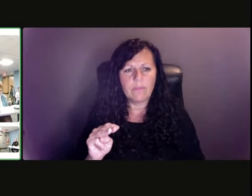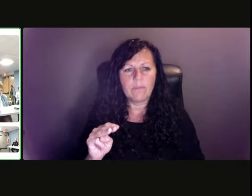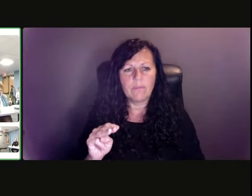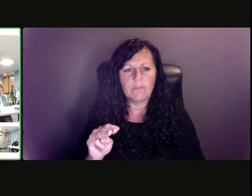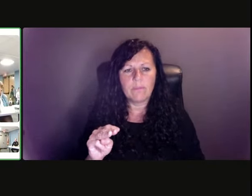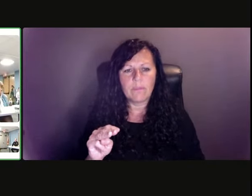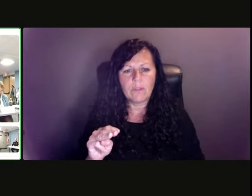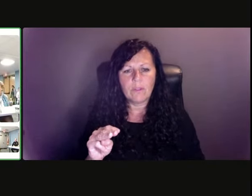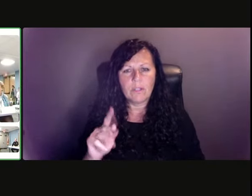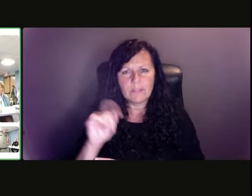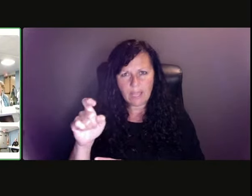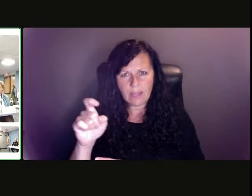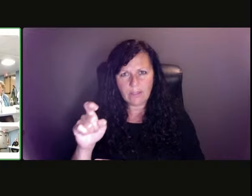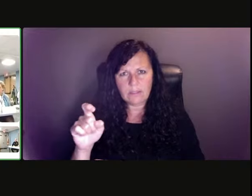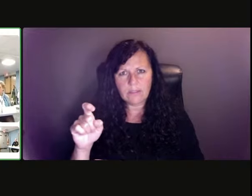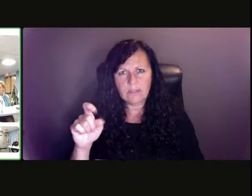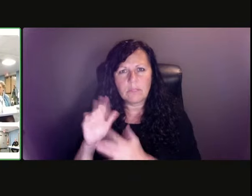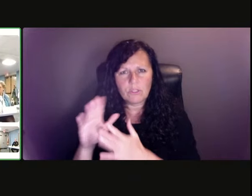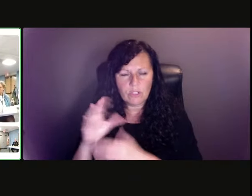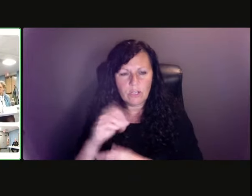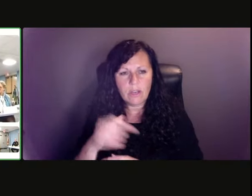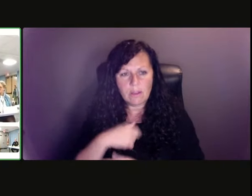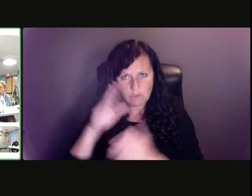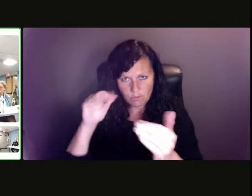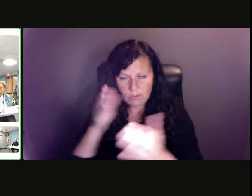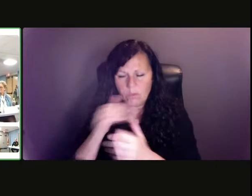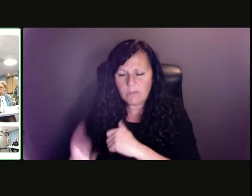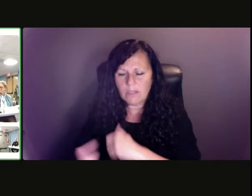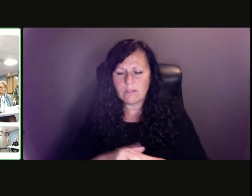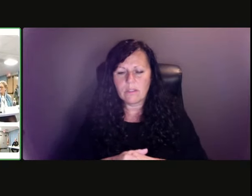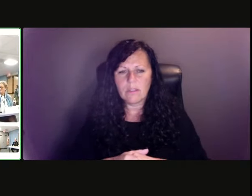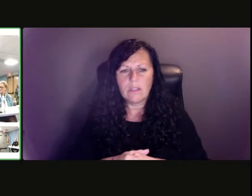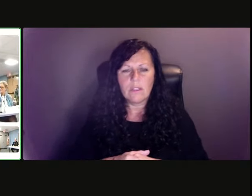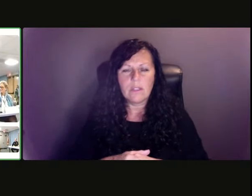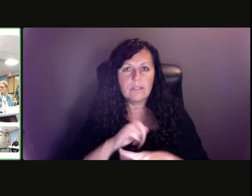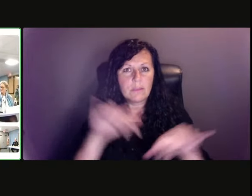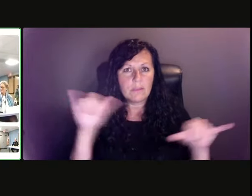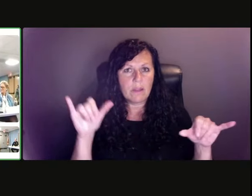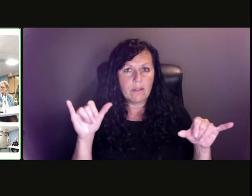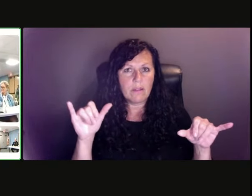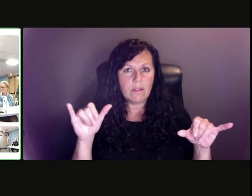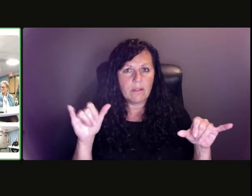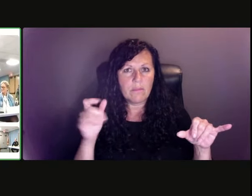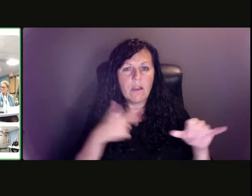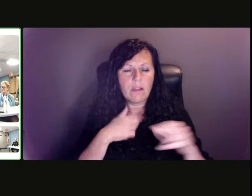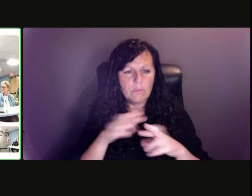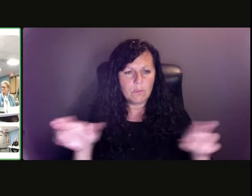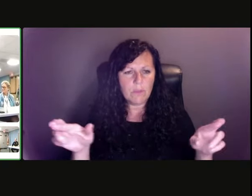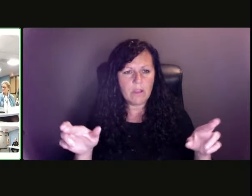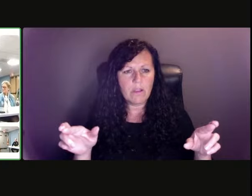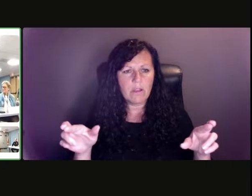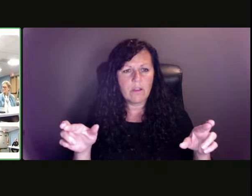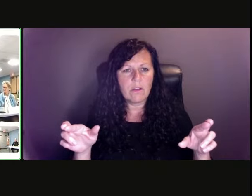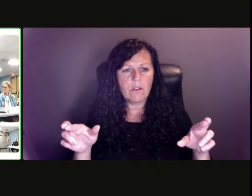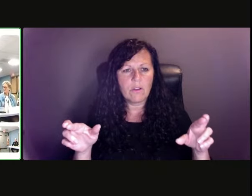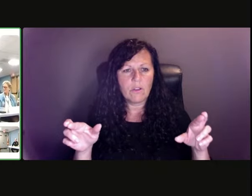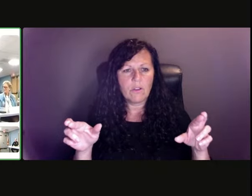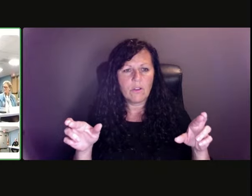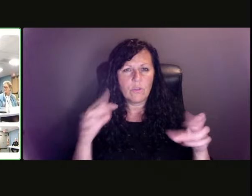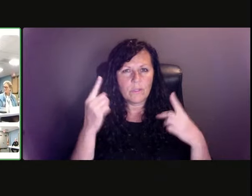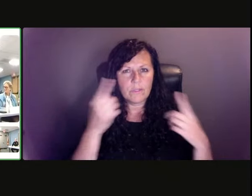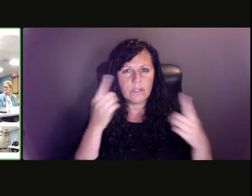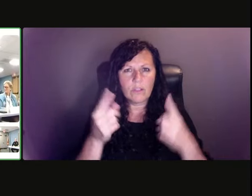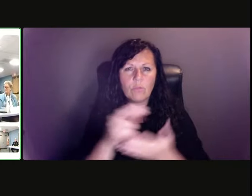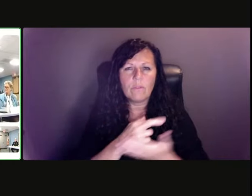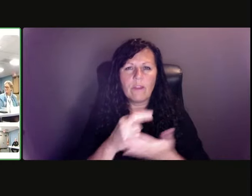tax measure and hope that it passes. But at the same time, I'm prepared and ready to look at revenue